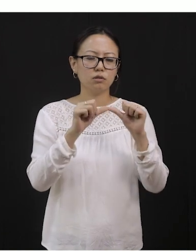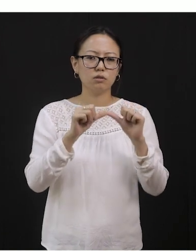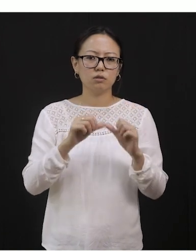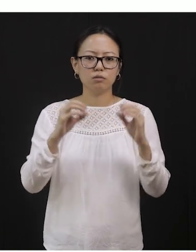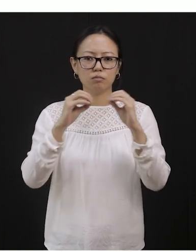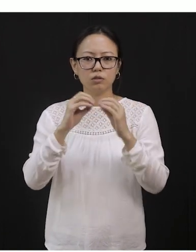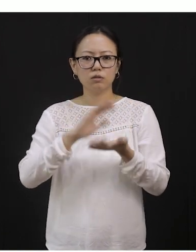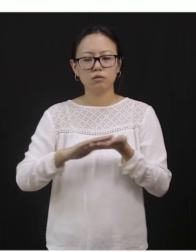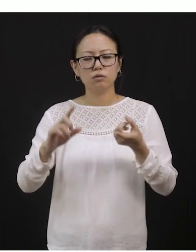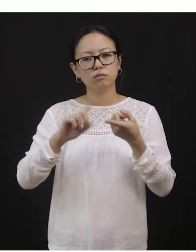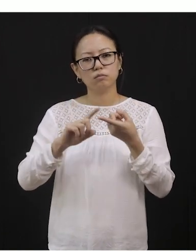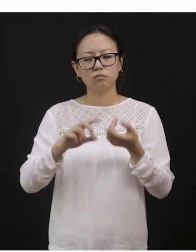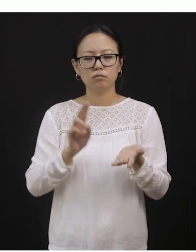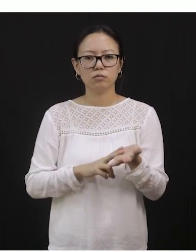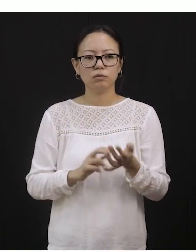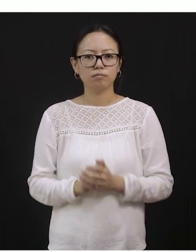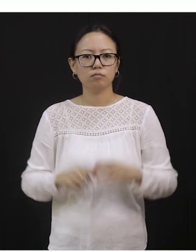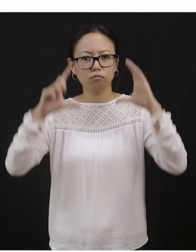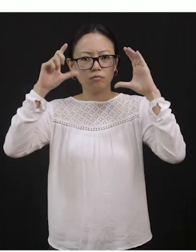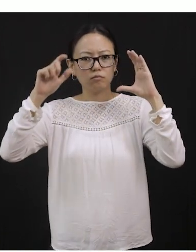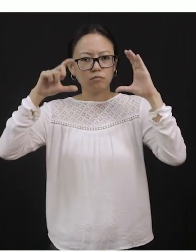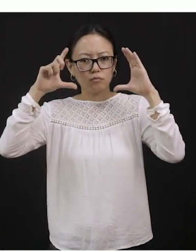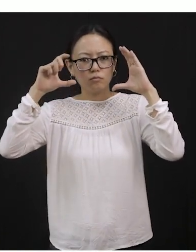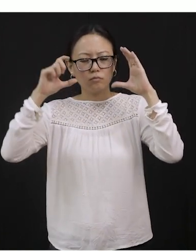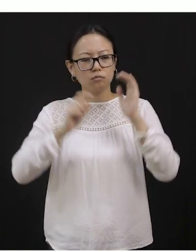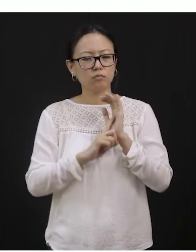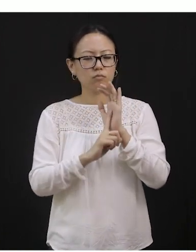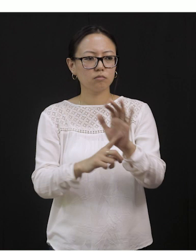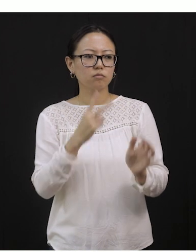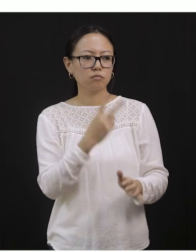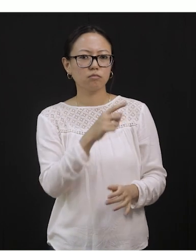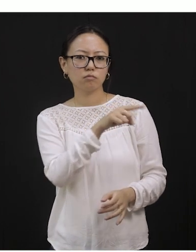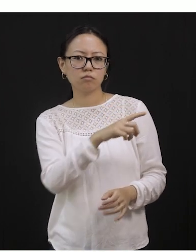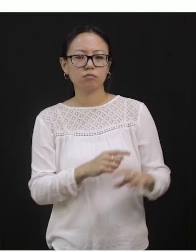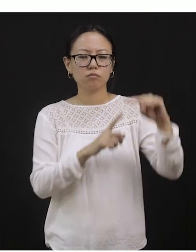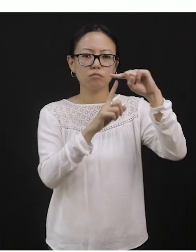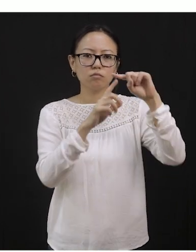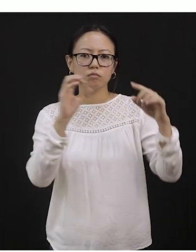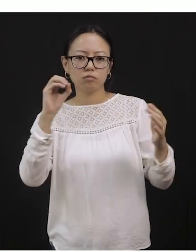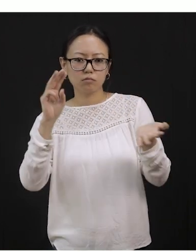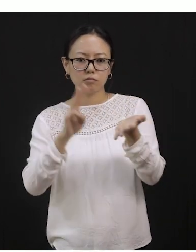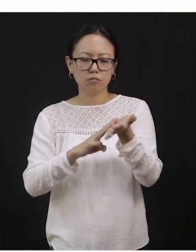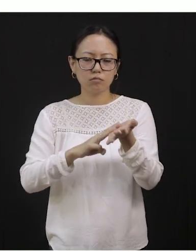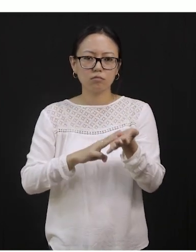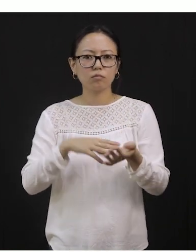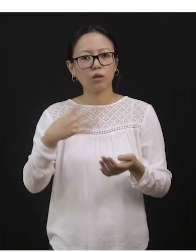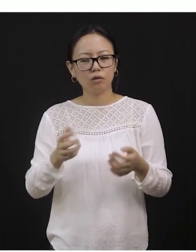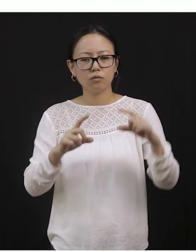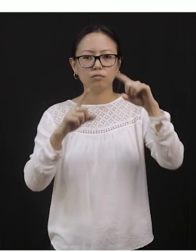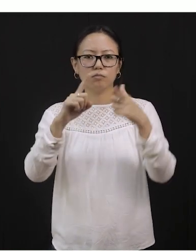ever, and this is none other than Tom and Jerry. So this is Tom and this is Jerry,